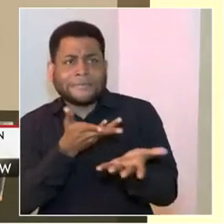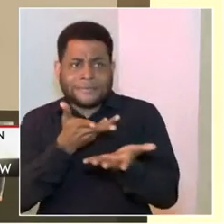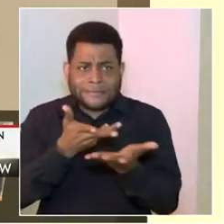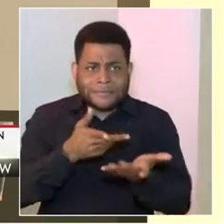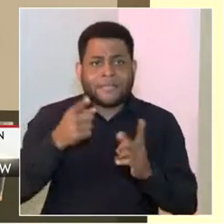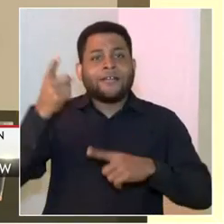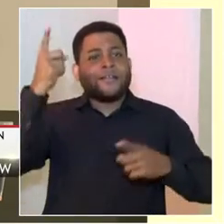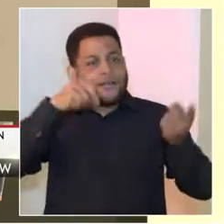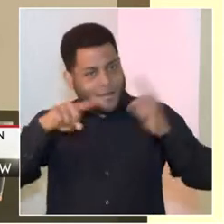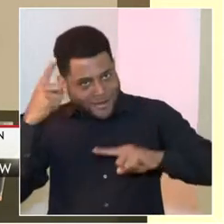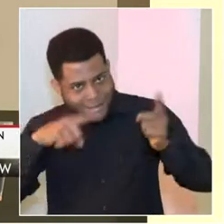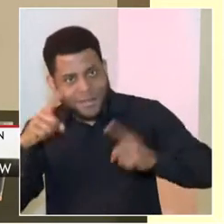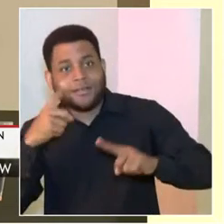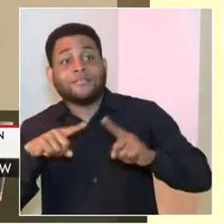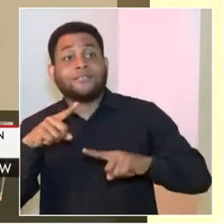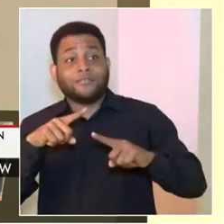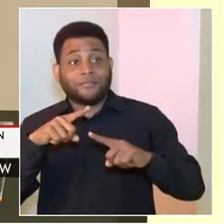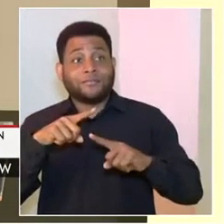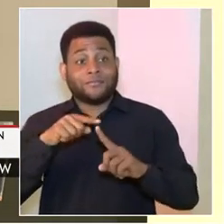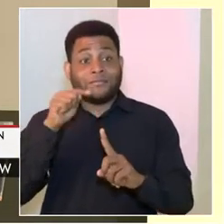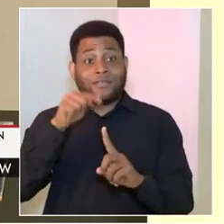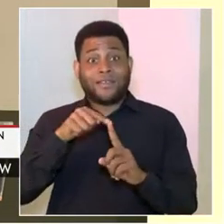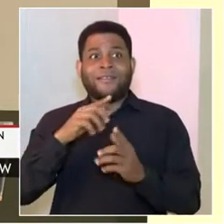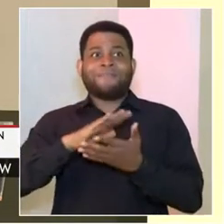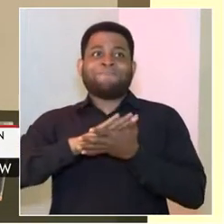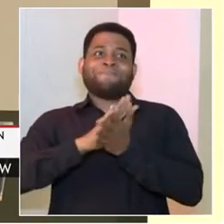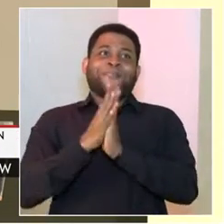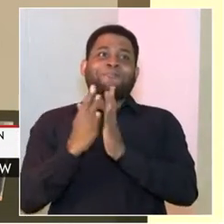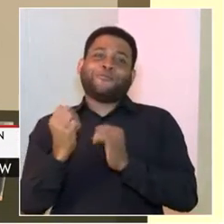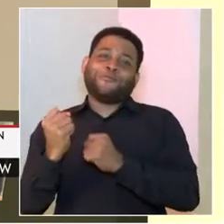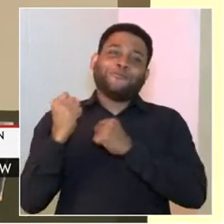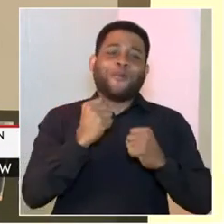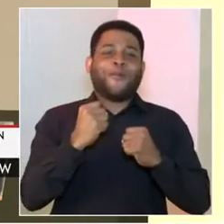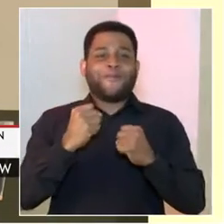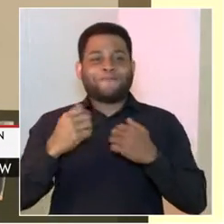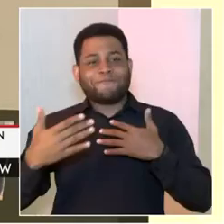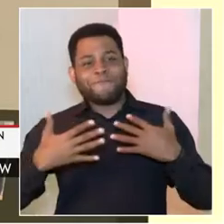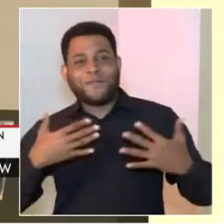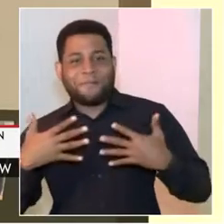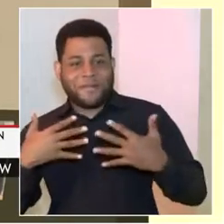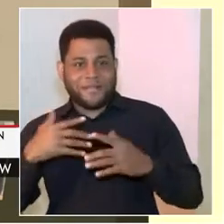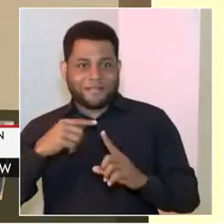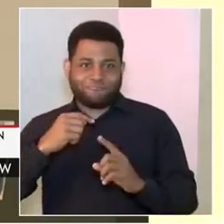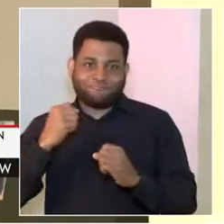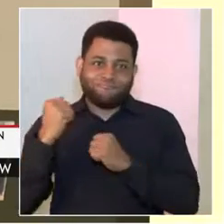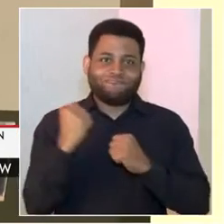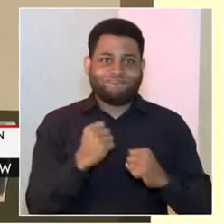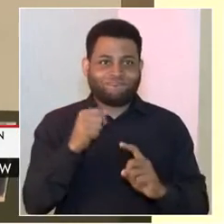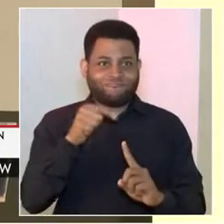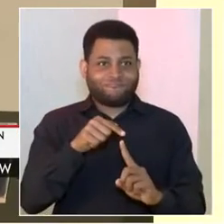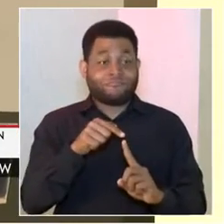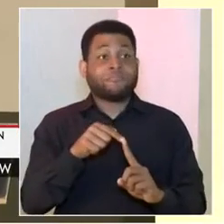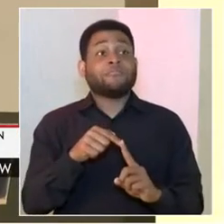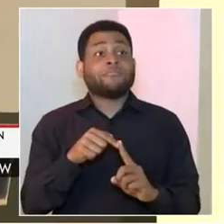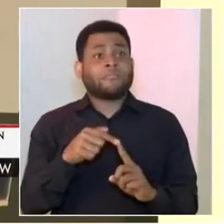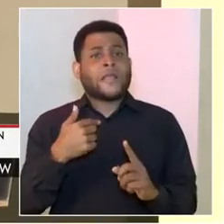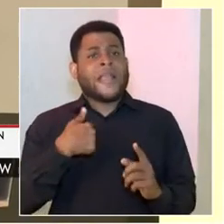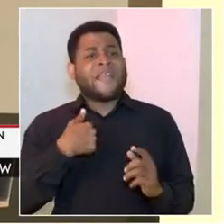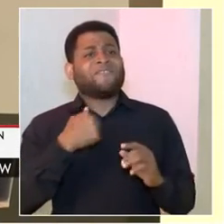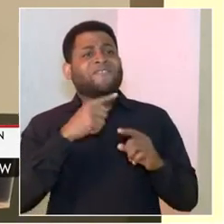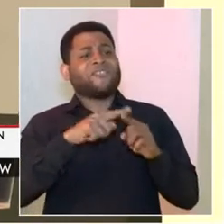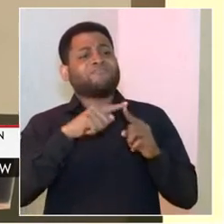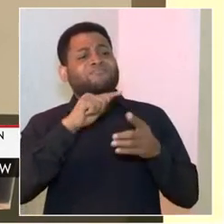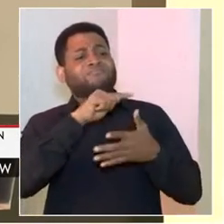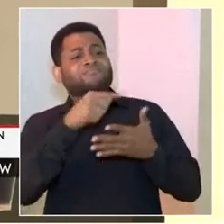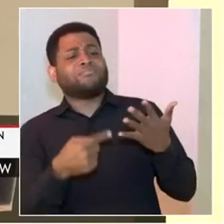to emphasize these points again, because we know in policy making and budget making,